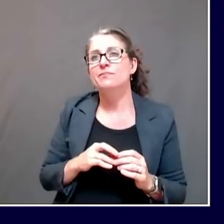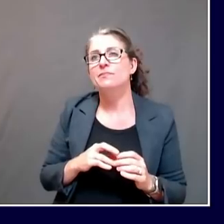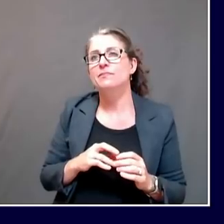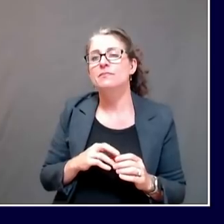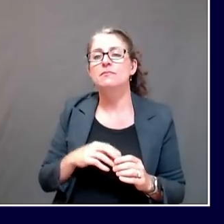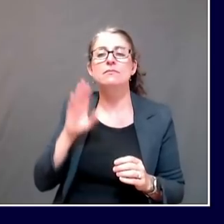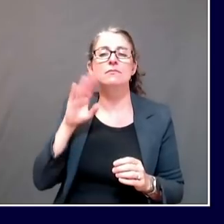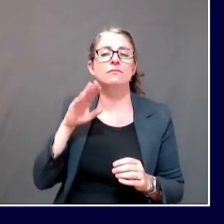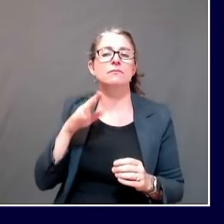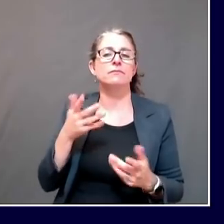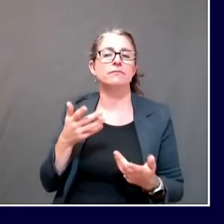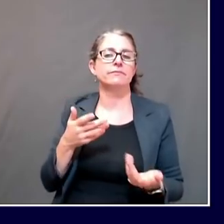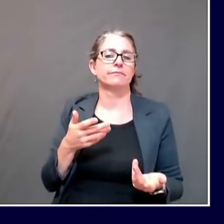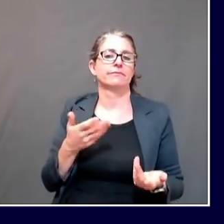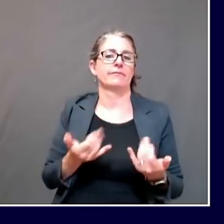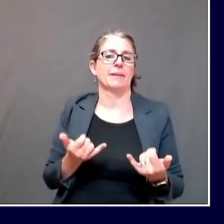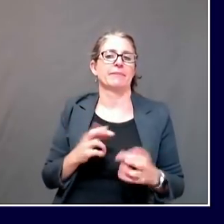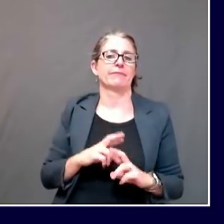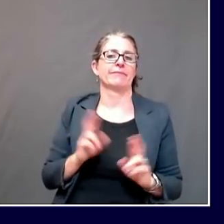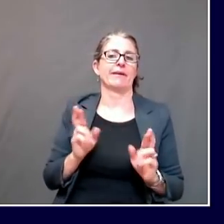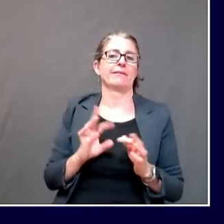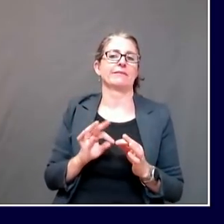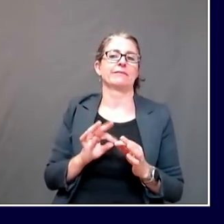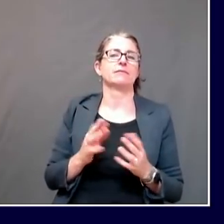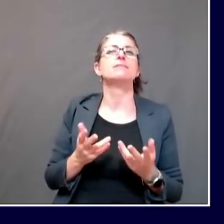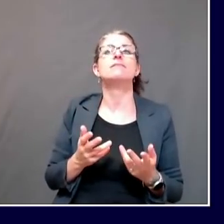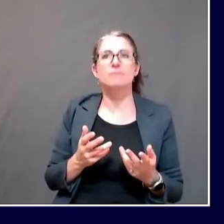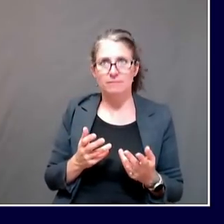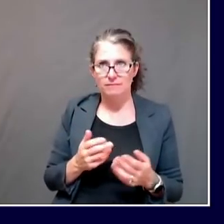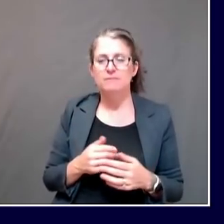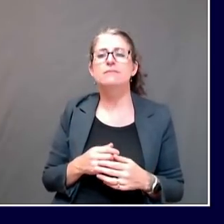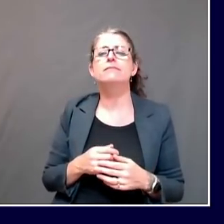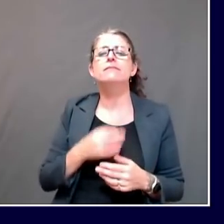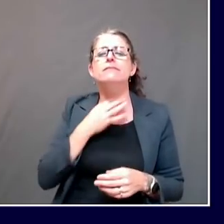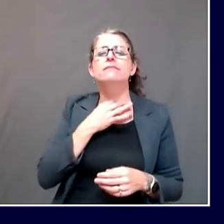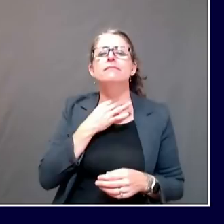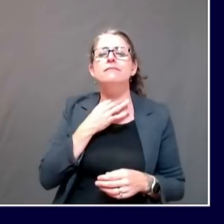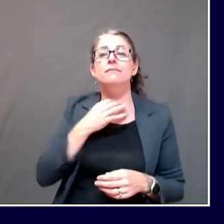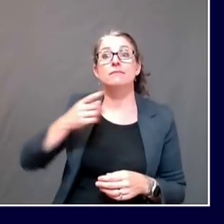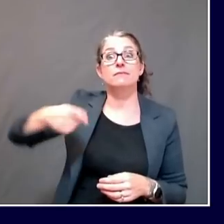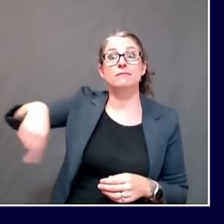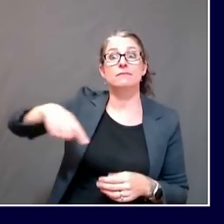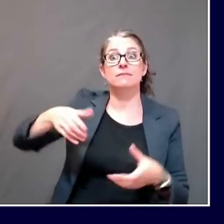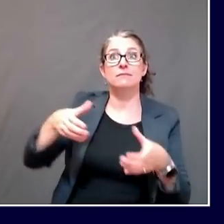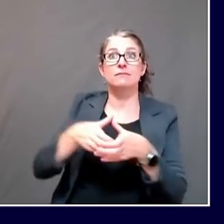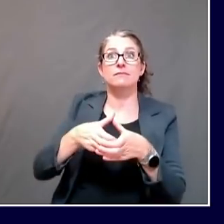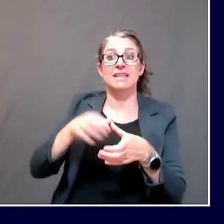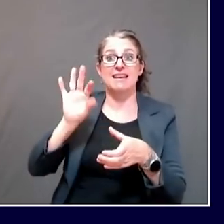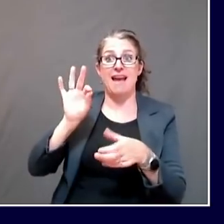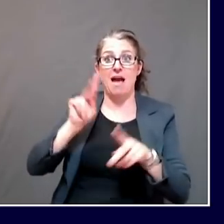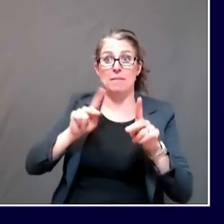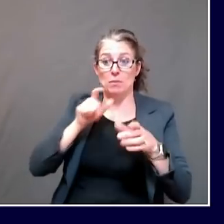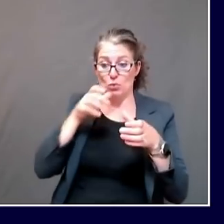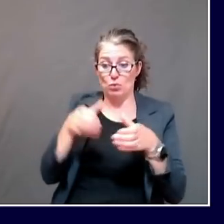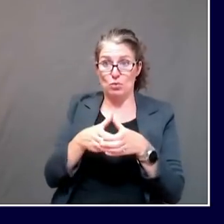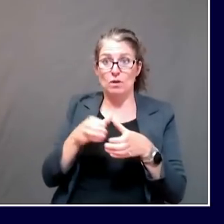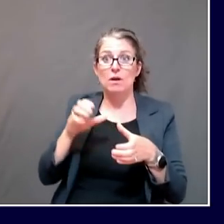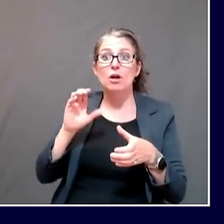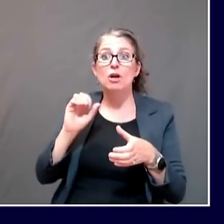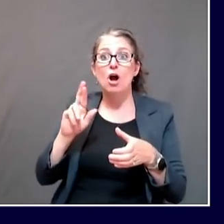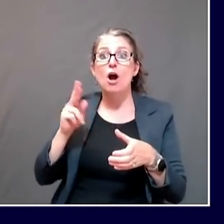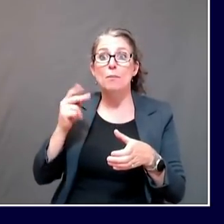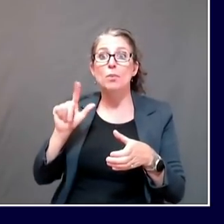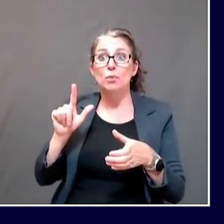from Sanford to the shipyard, is that how that outbreak started in